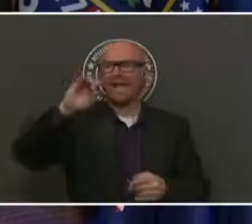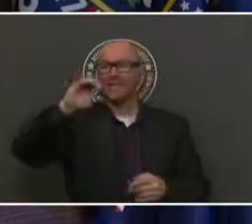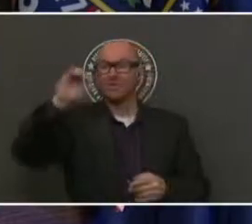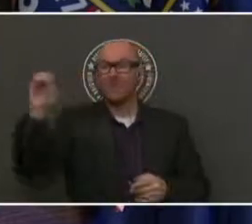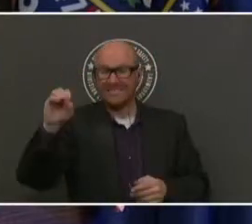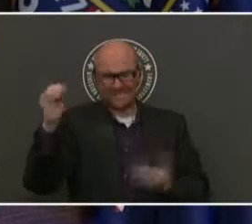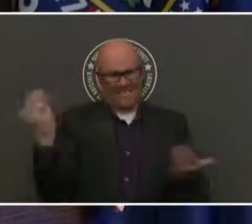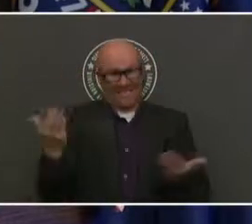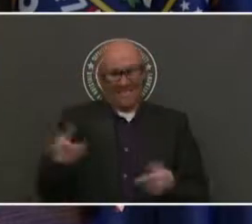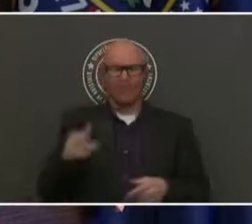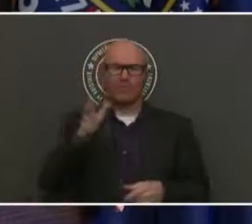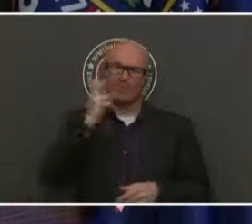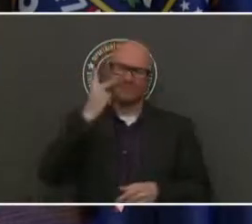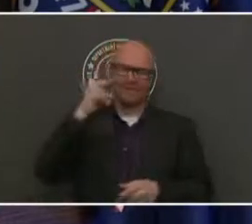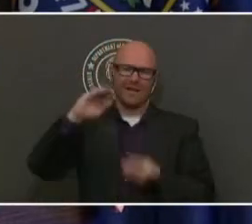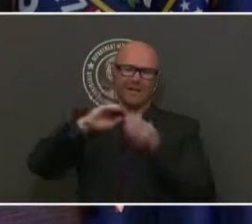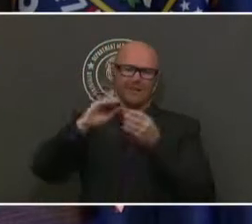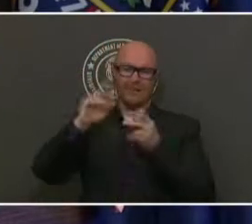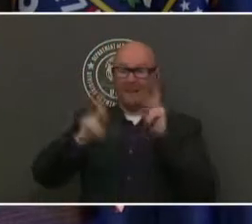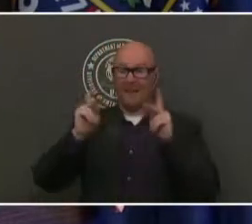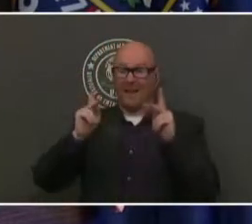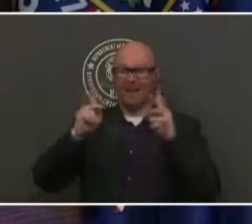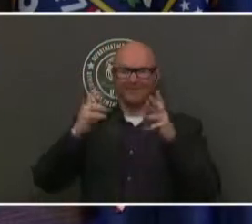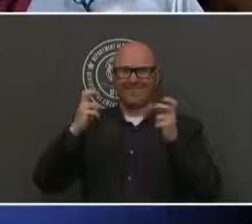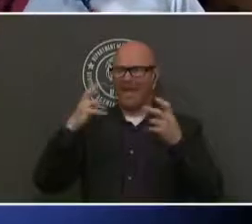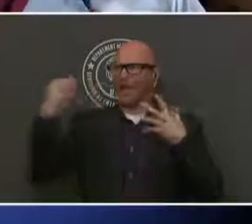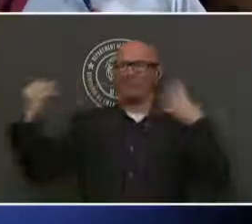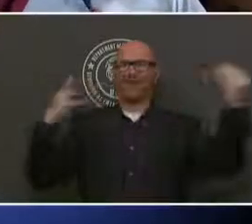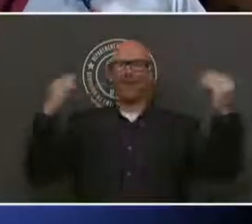suspect we'll see numbers continue to come down like you're seeing there.